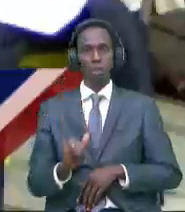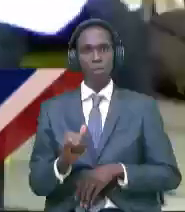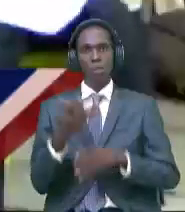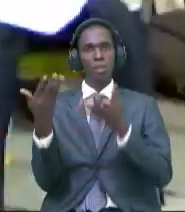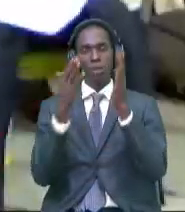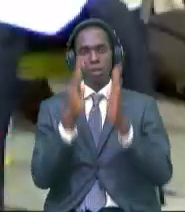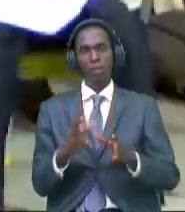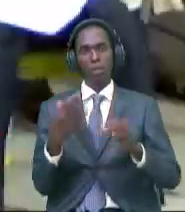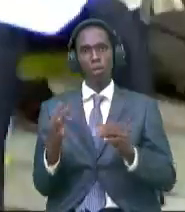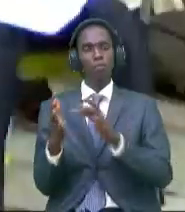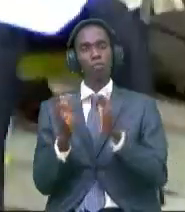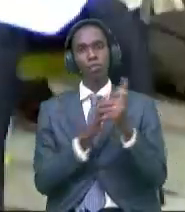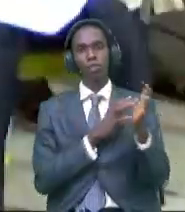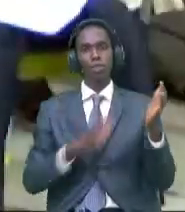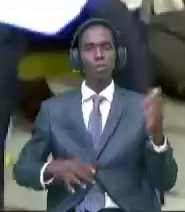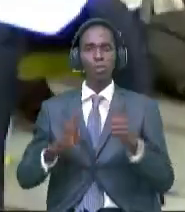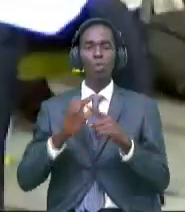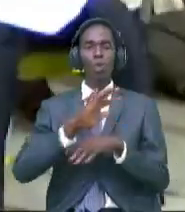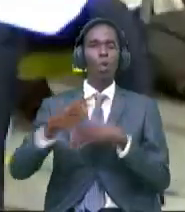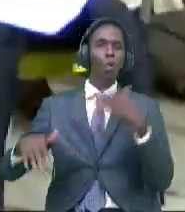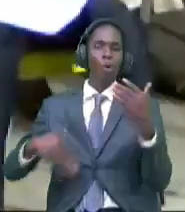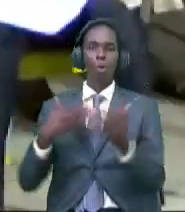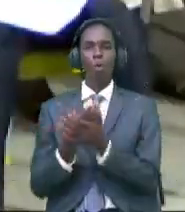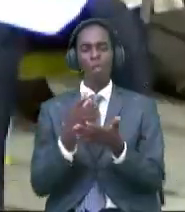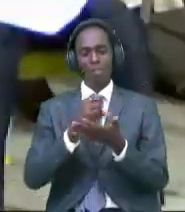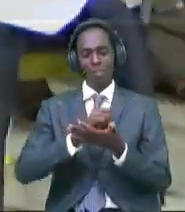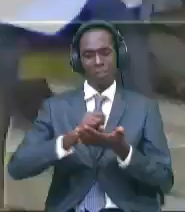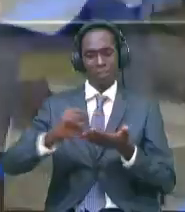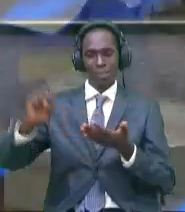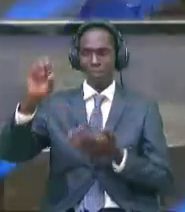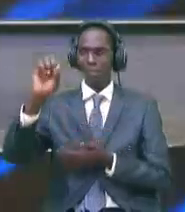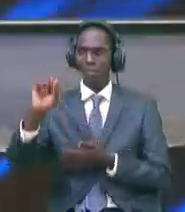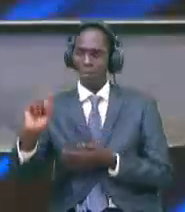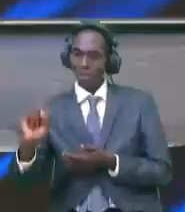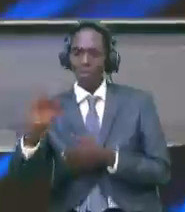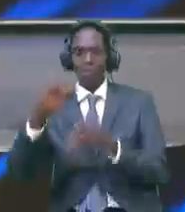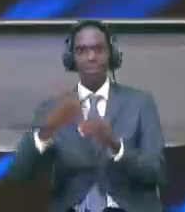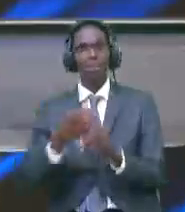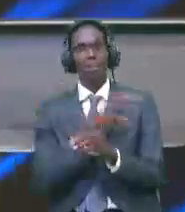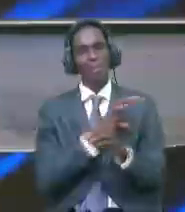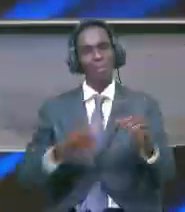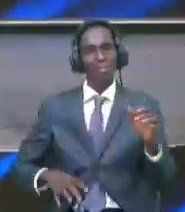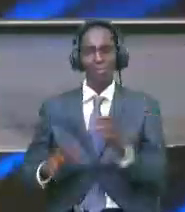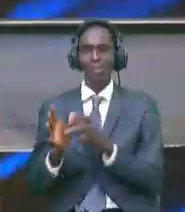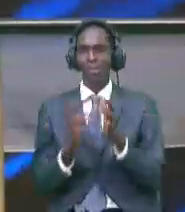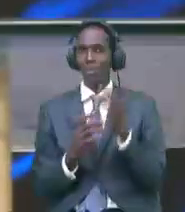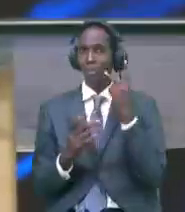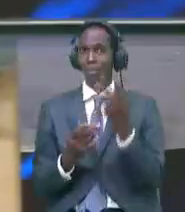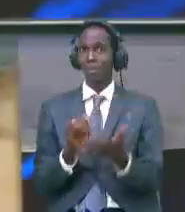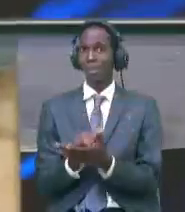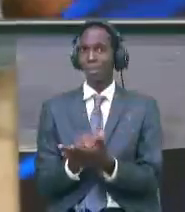the saints in Christ Jesus. Saints in Christ